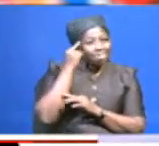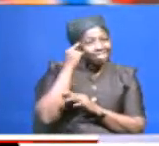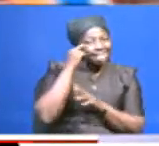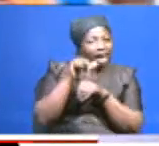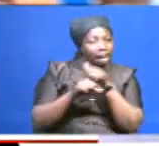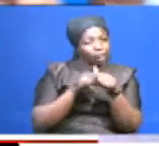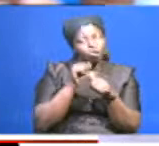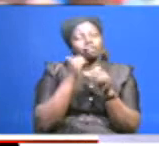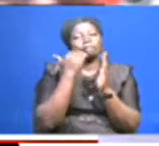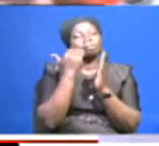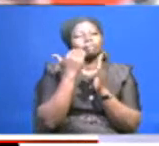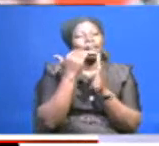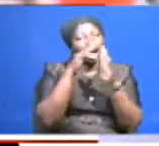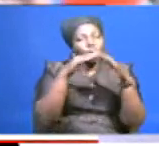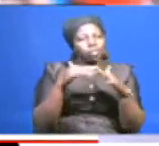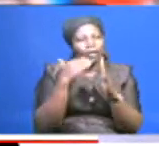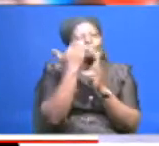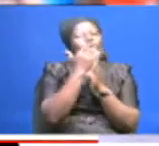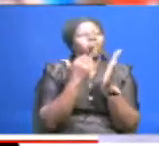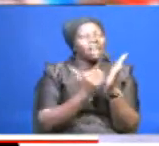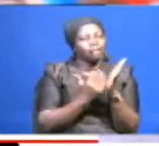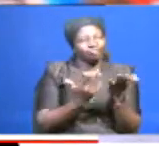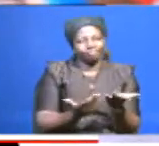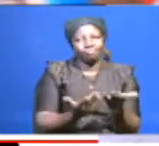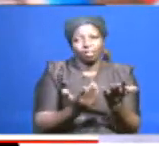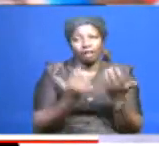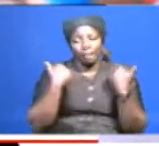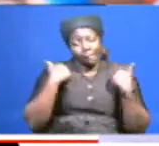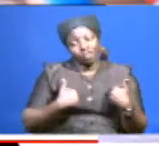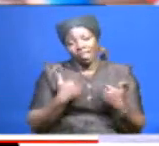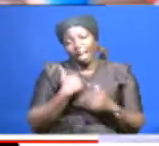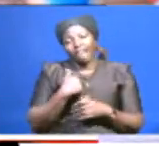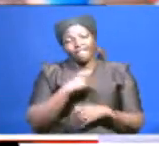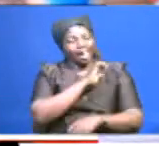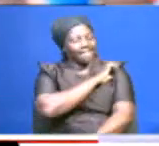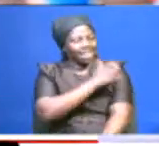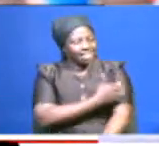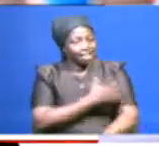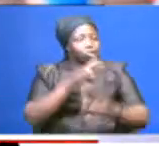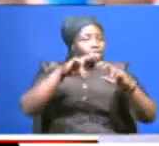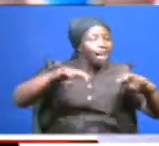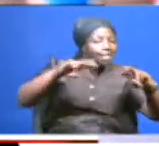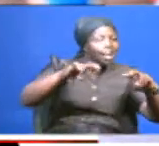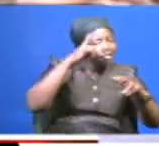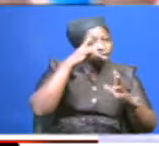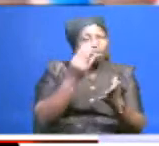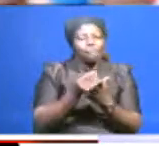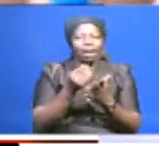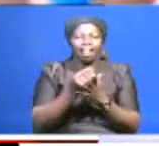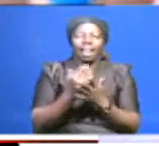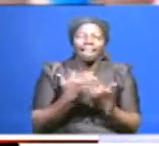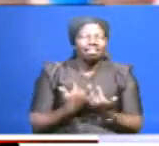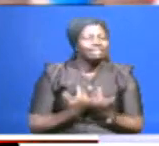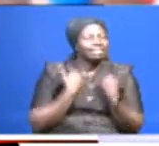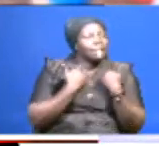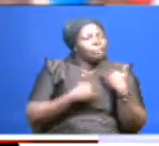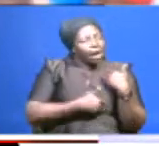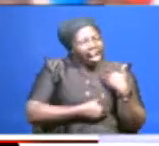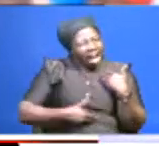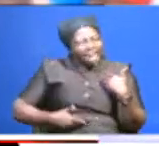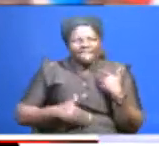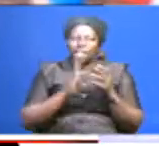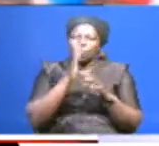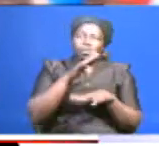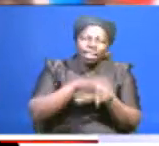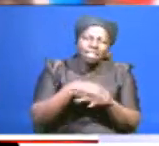program. Sasa sina nguvu ya kutafuta pesa, ninalala njaa, nitapata pesa ya nyumba au